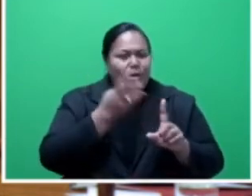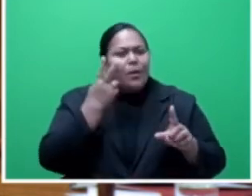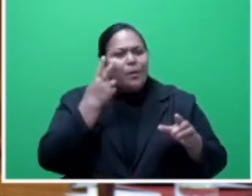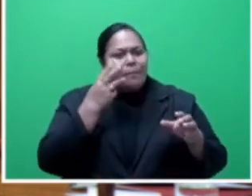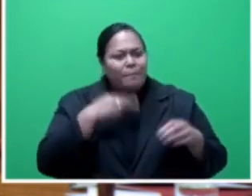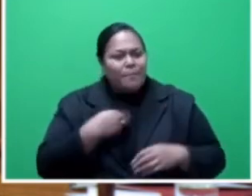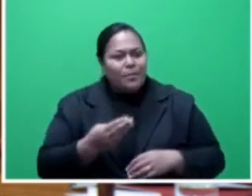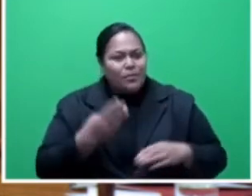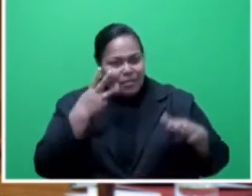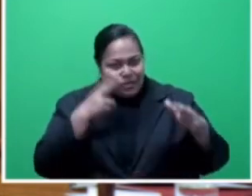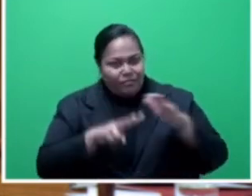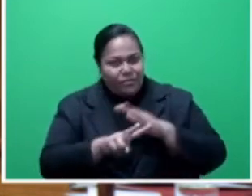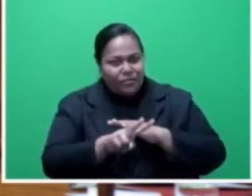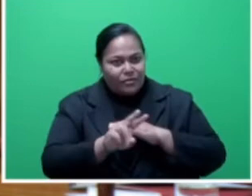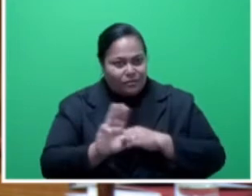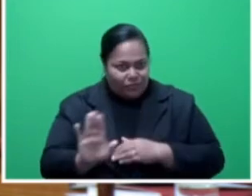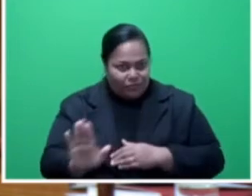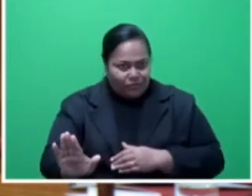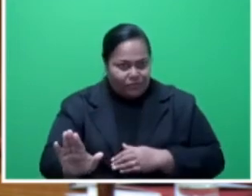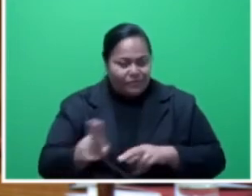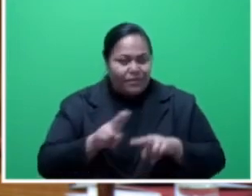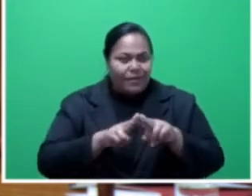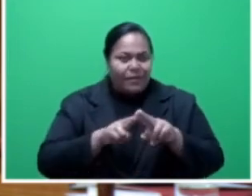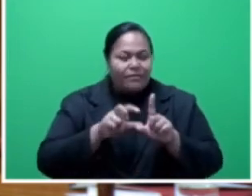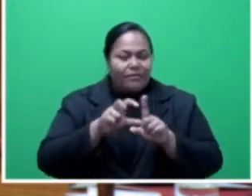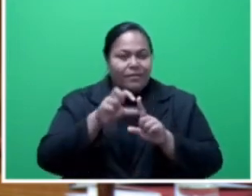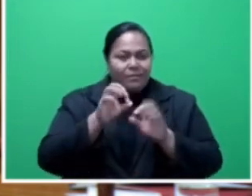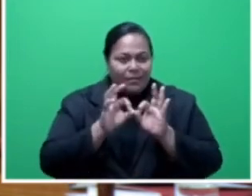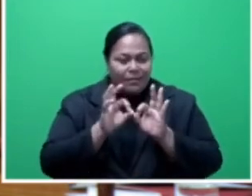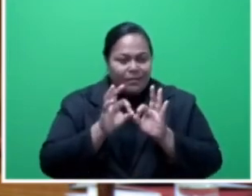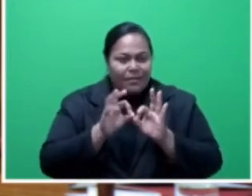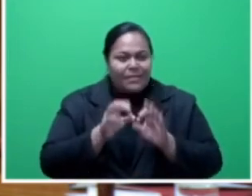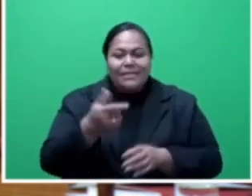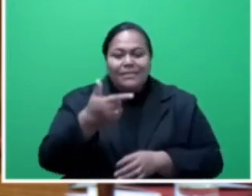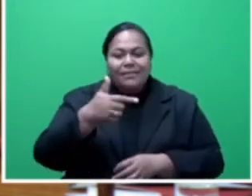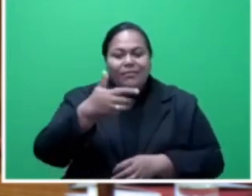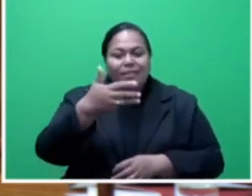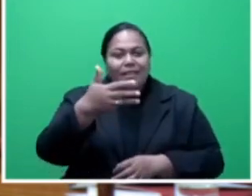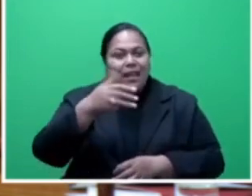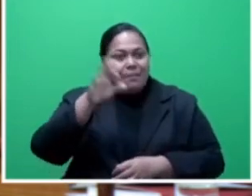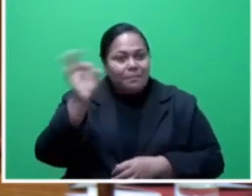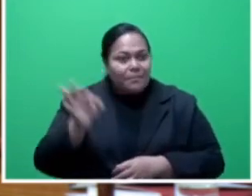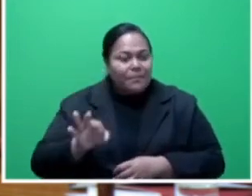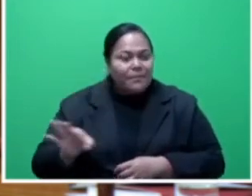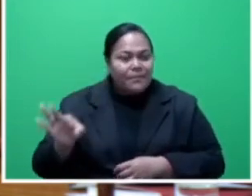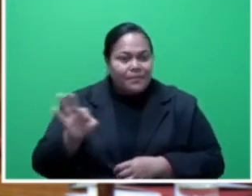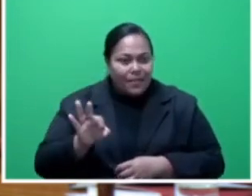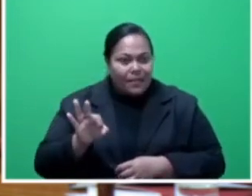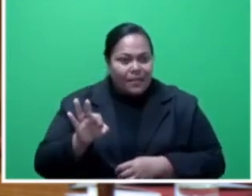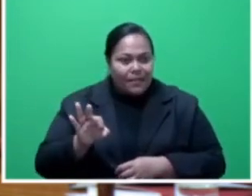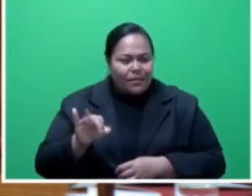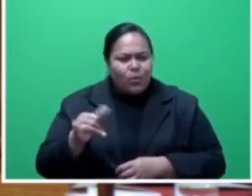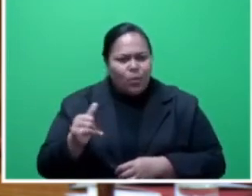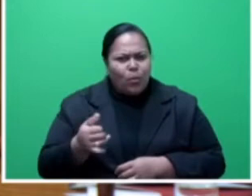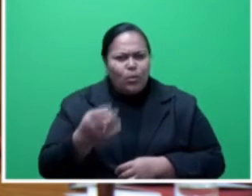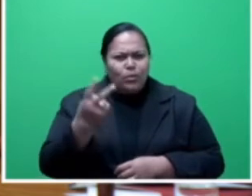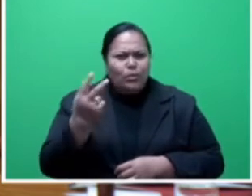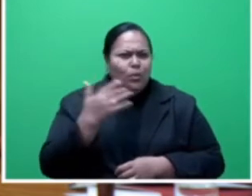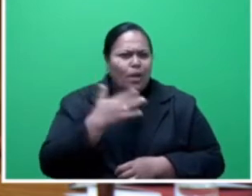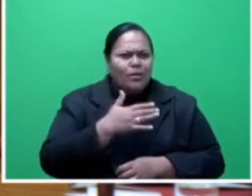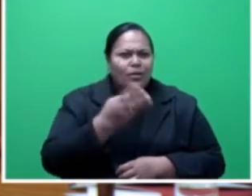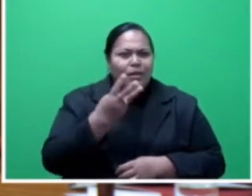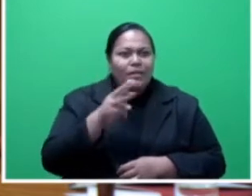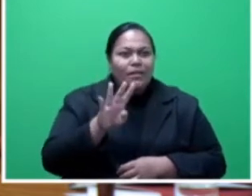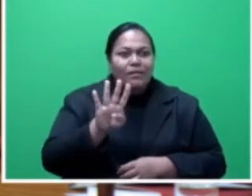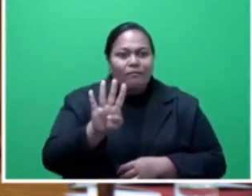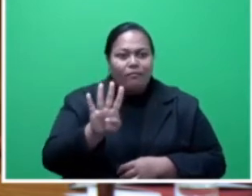of 79% of the FDB portfolio, worth 234 million, which represent an